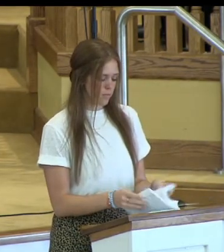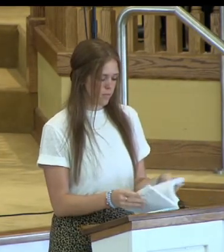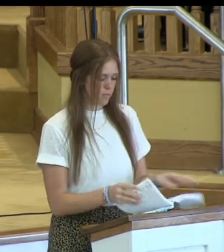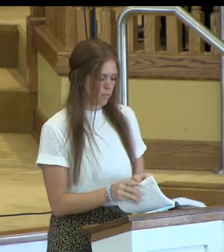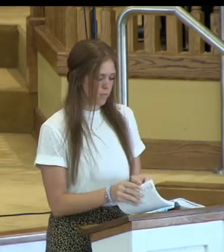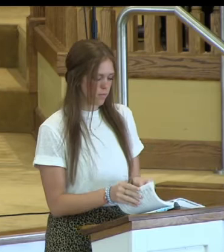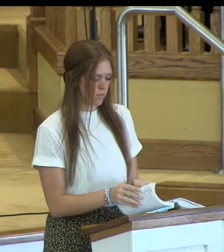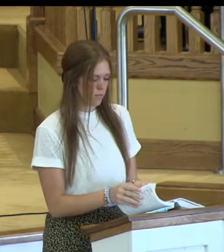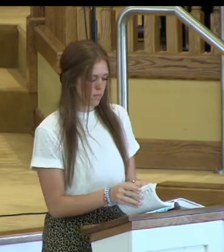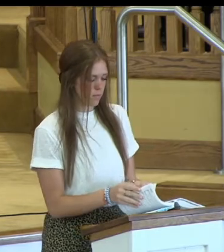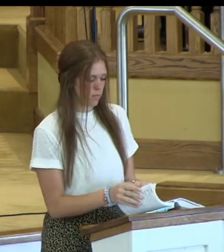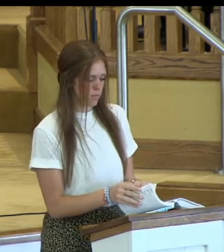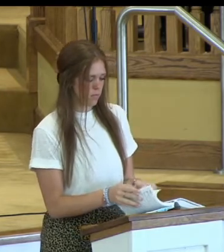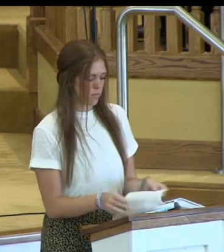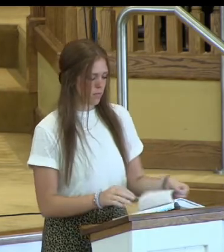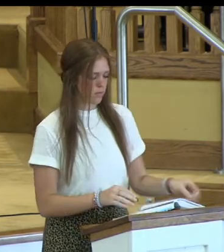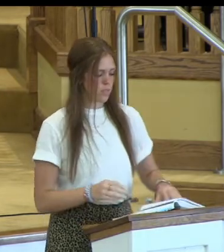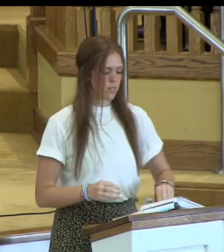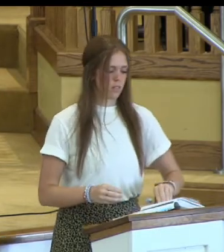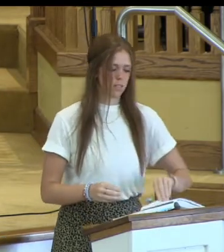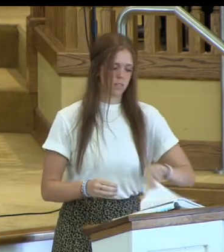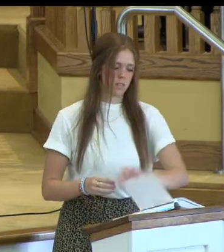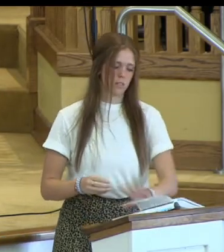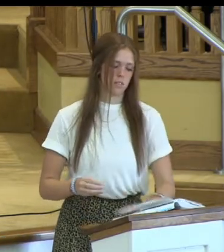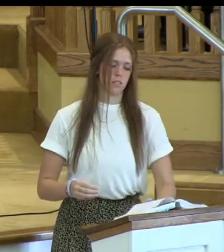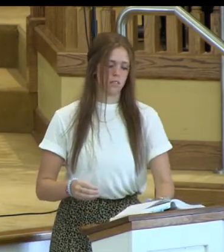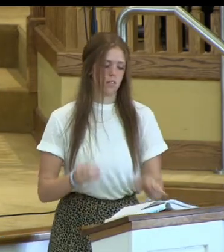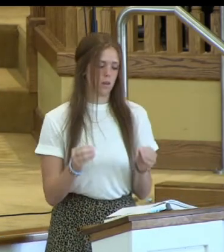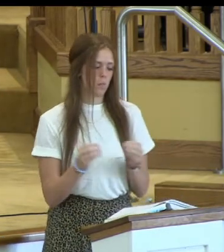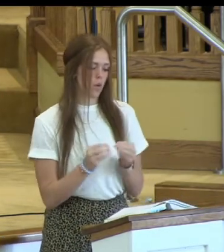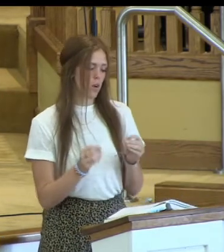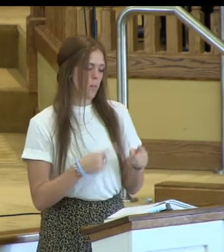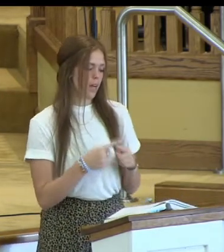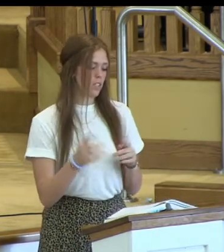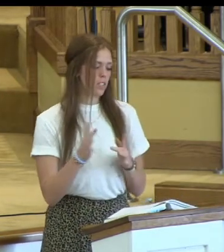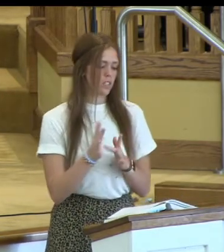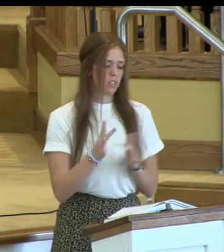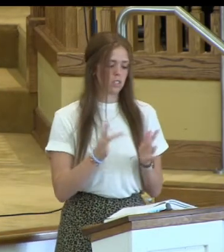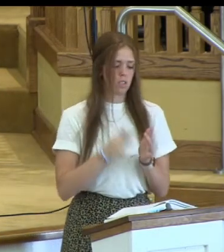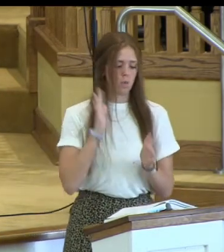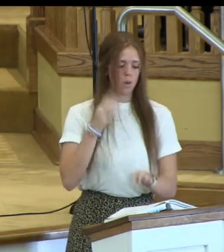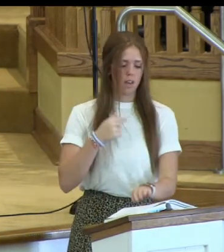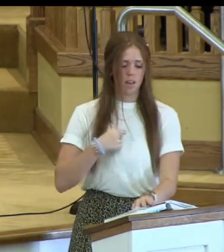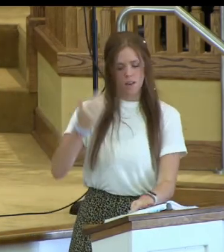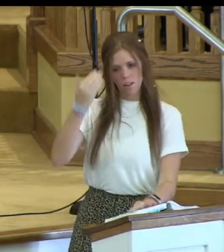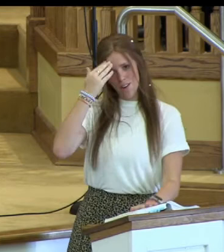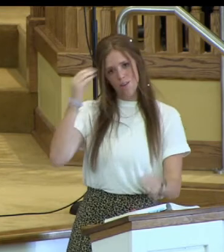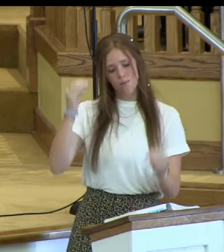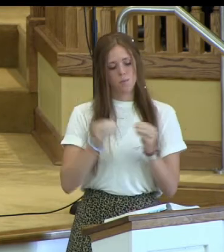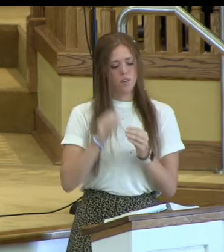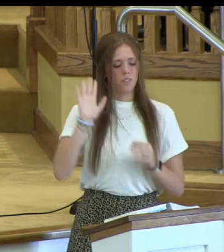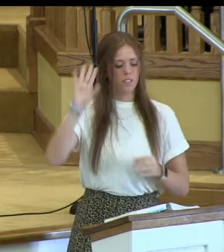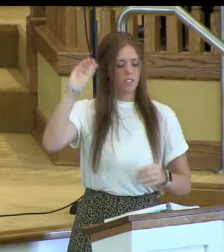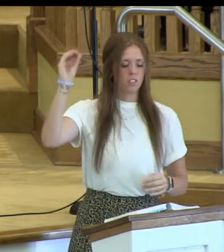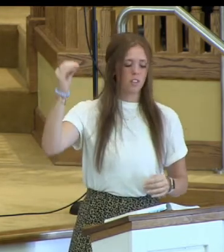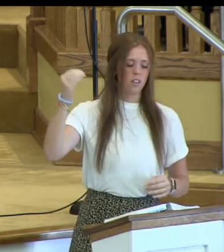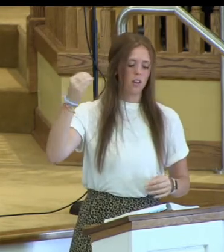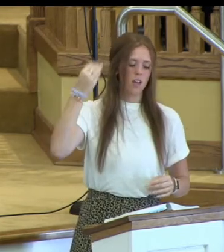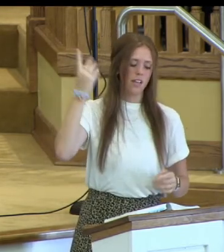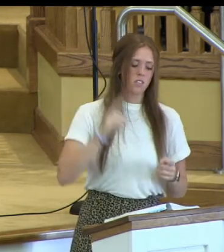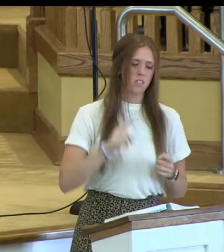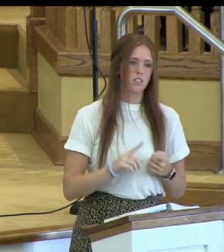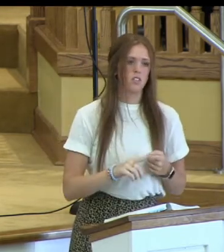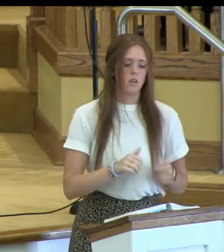fellowship. More about Jesus would I know, more of his grace to others